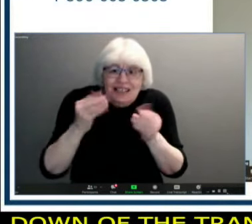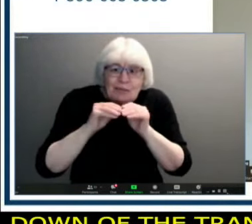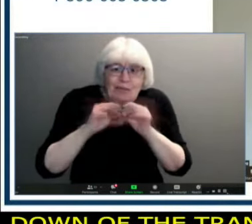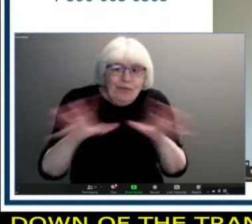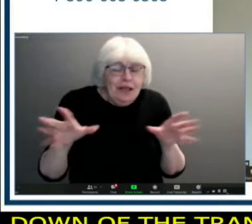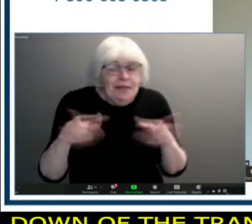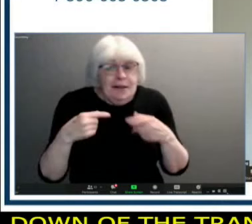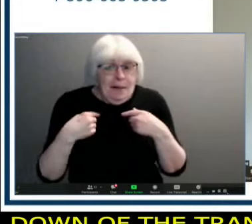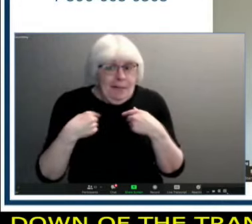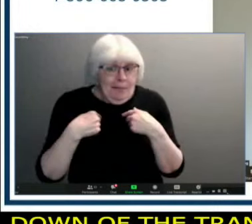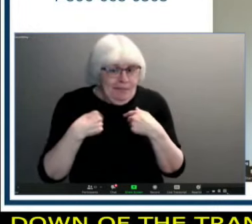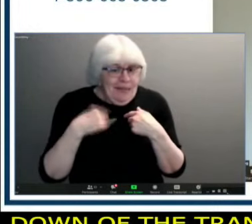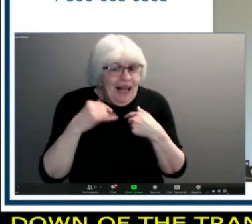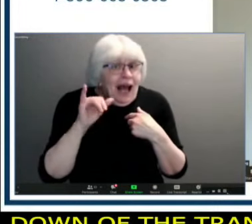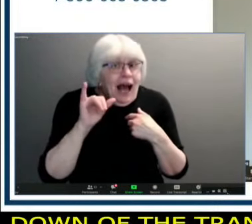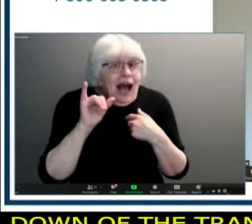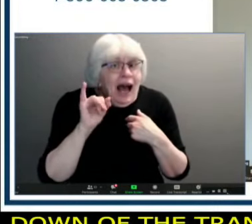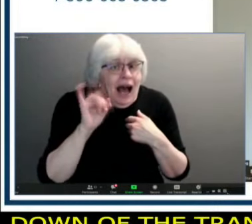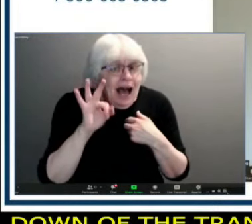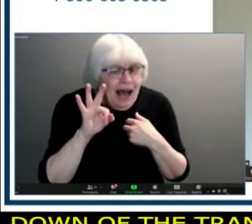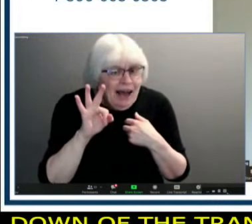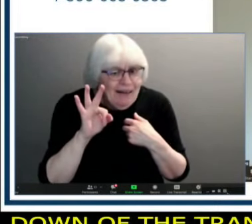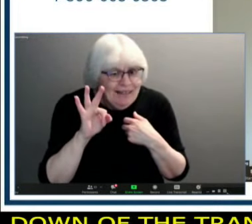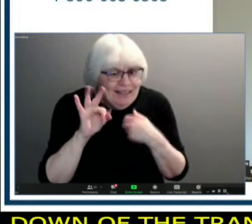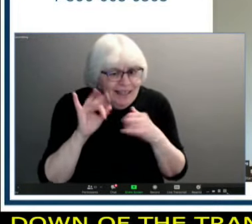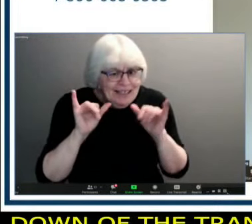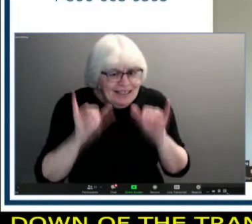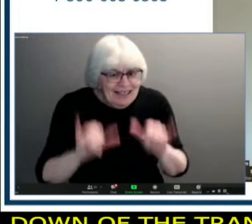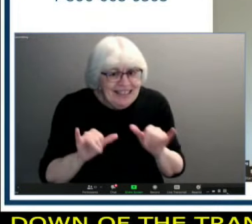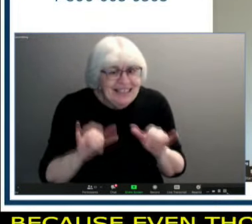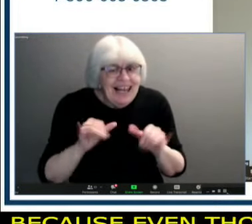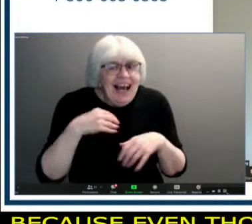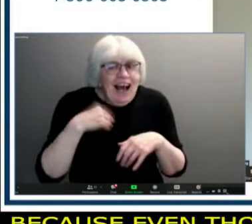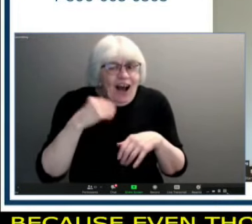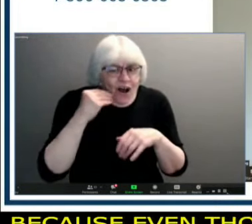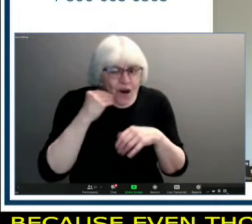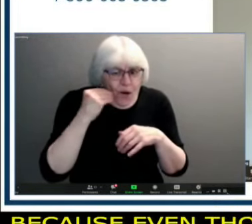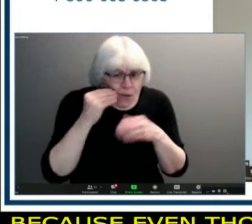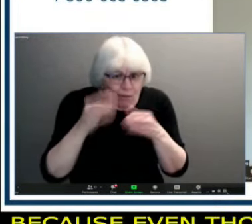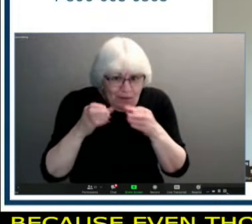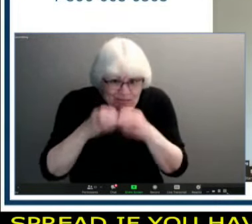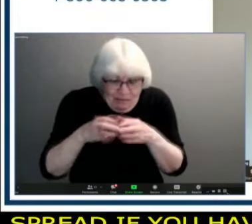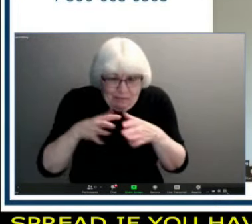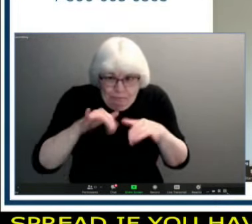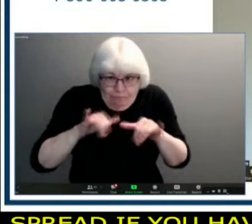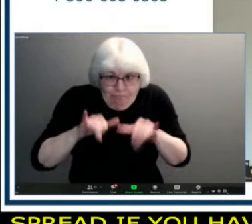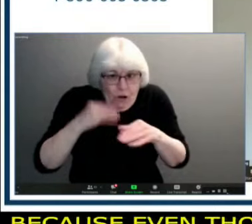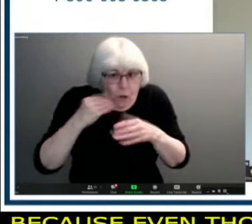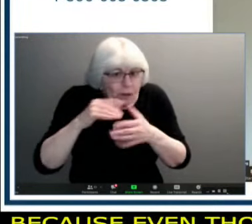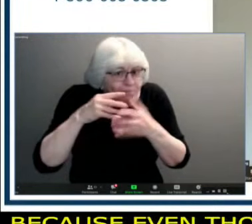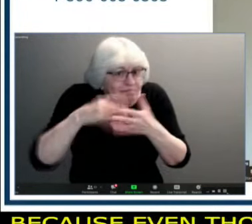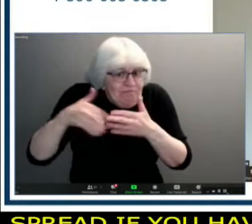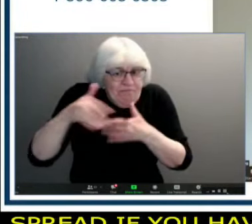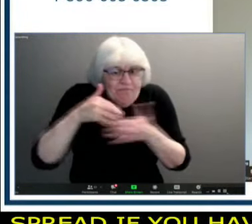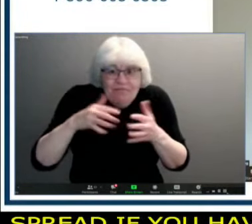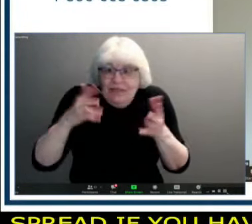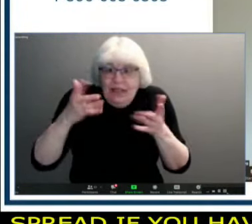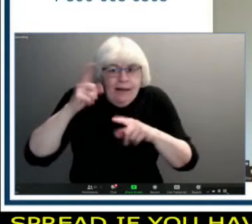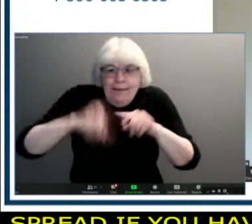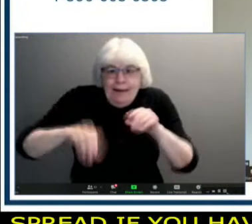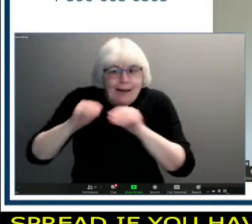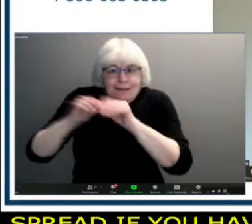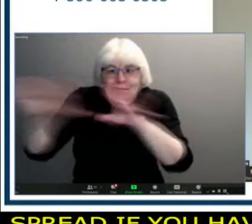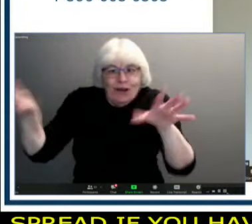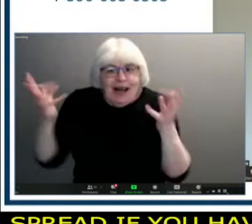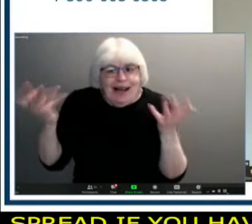we're following the public health measures. There'll be some spread, but it'll be much lower spread, and our case numbers should